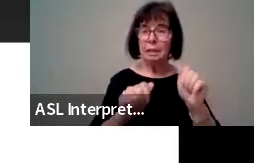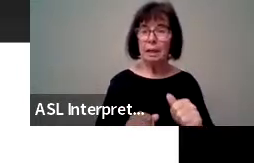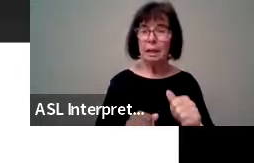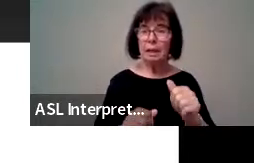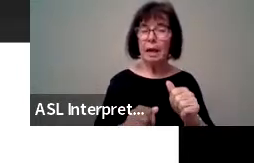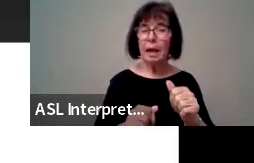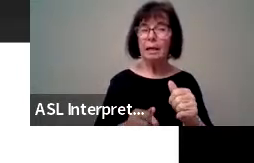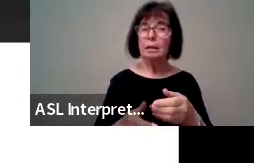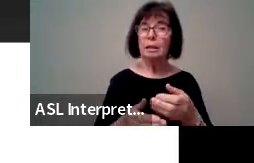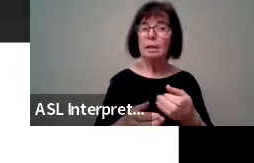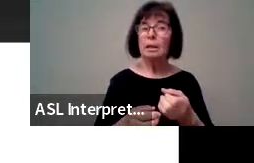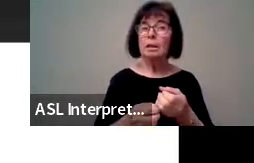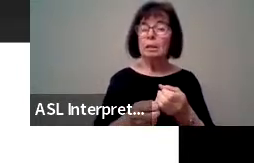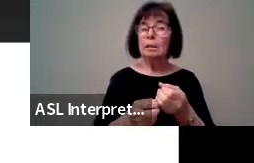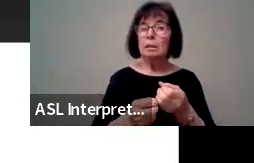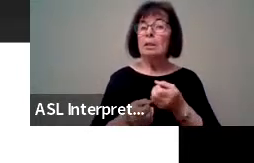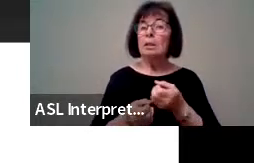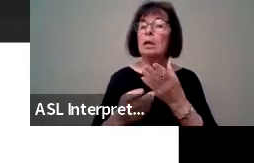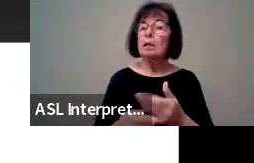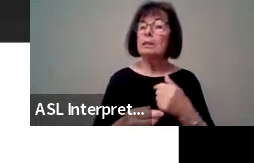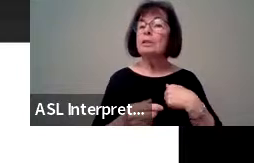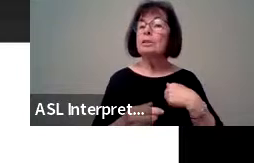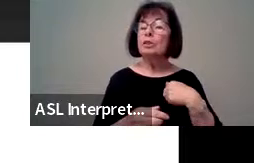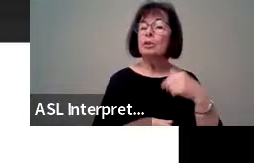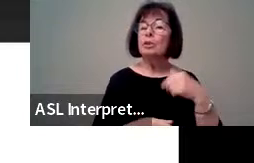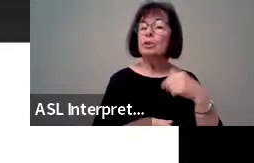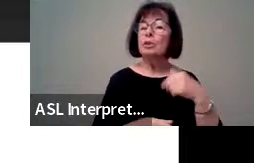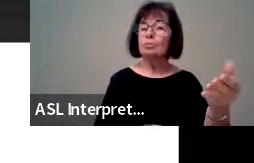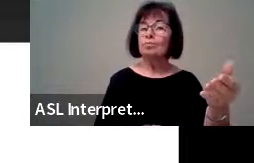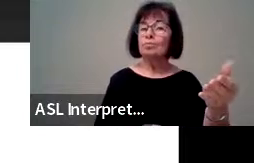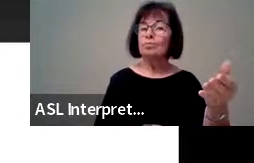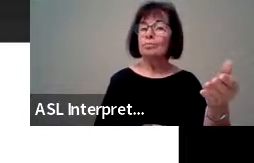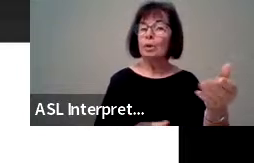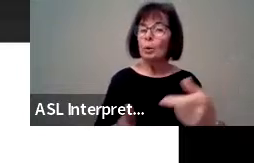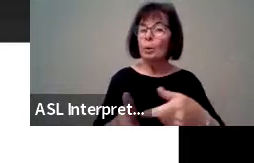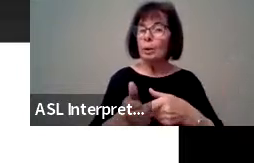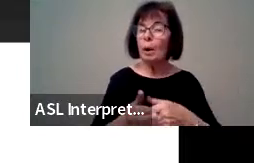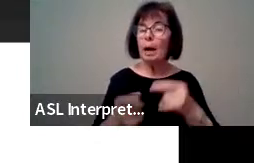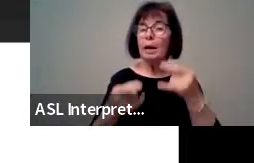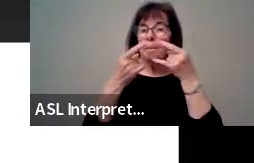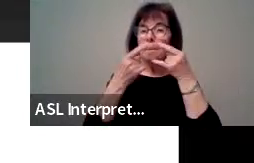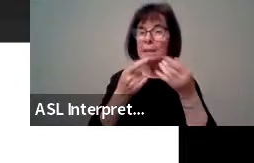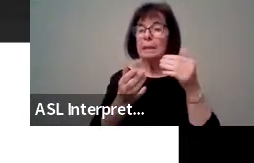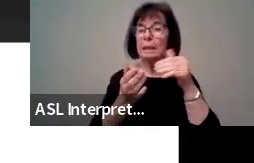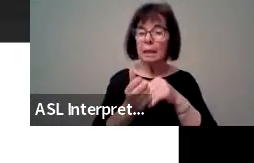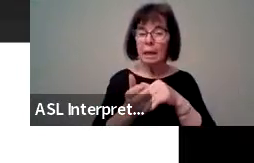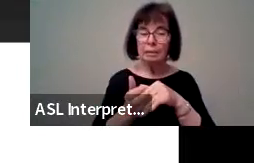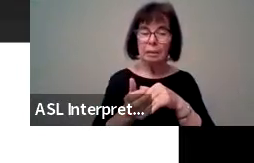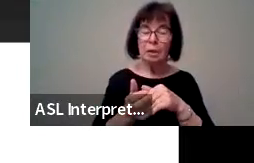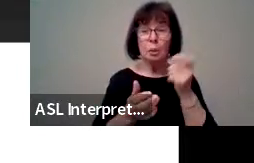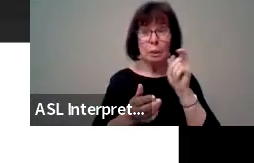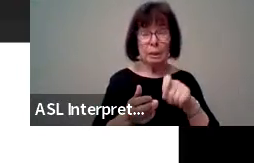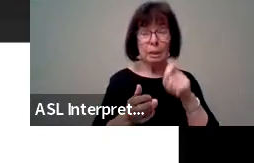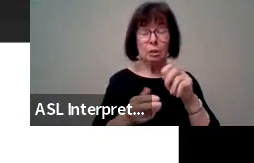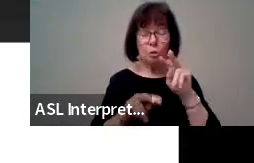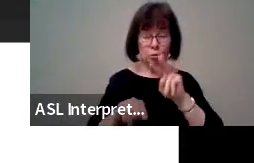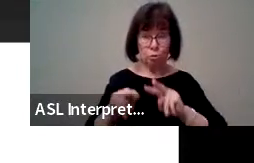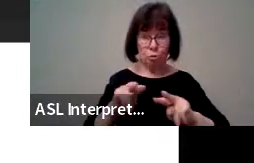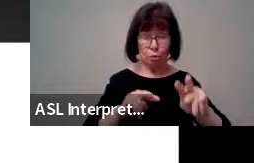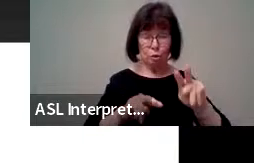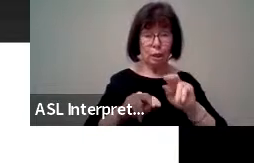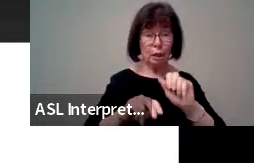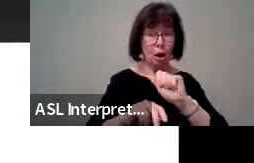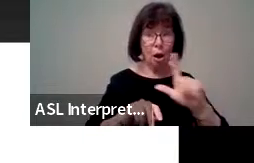masking. I think it's better to look at multiple inputs, since all of these can be a little bit muddy, especially with